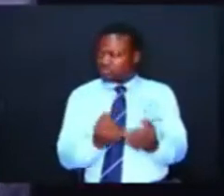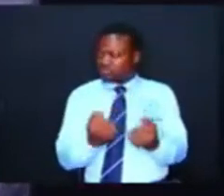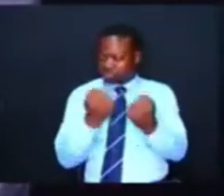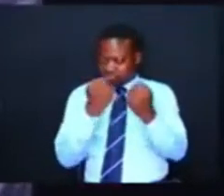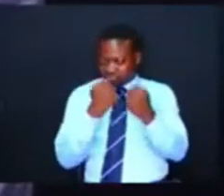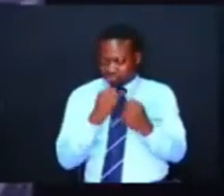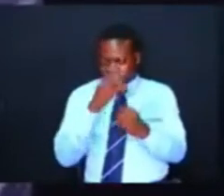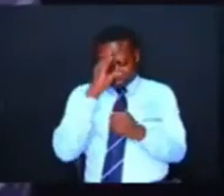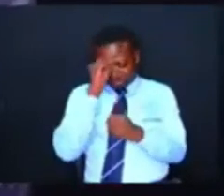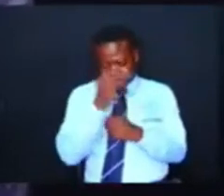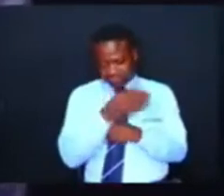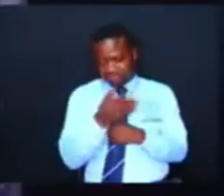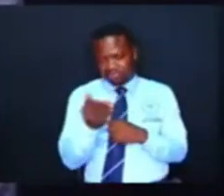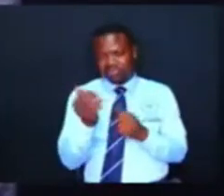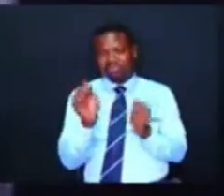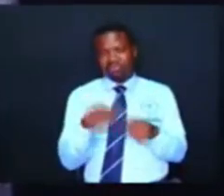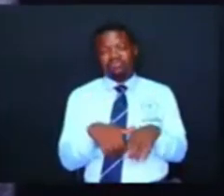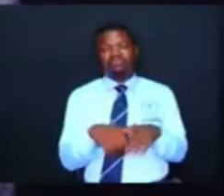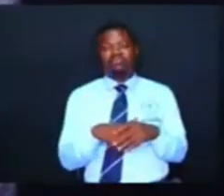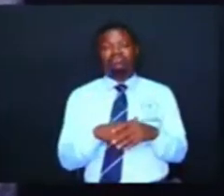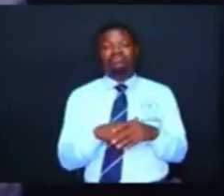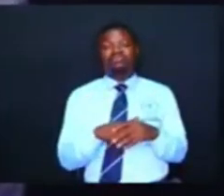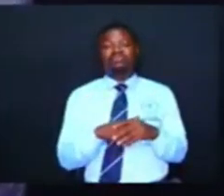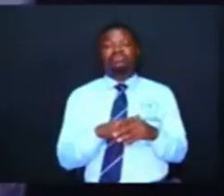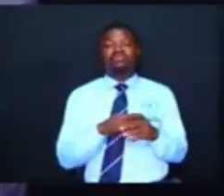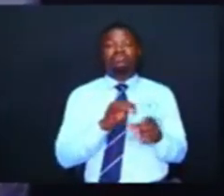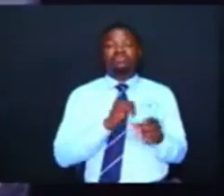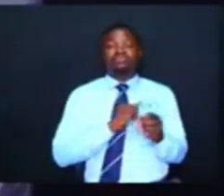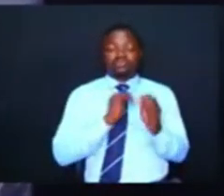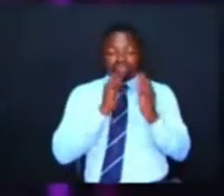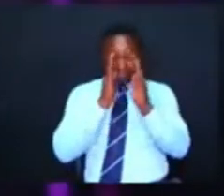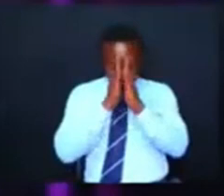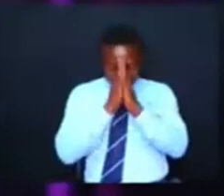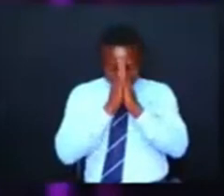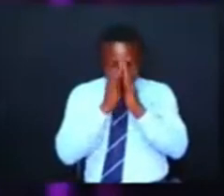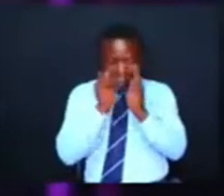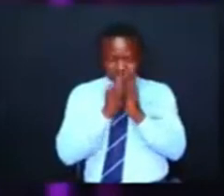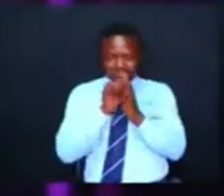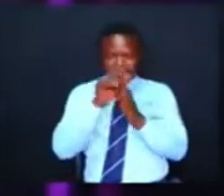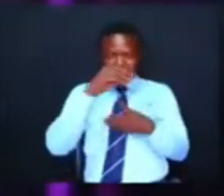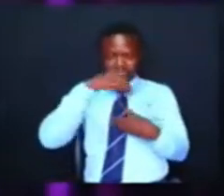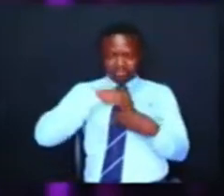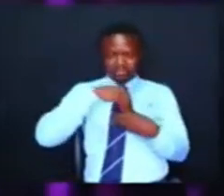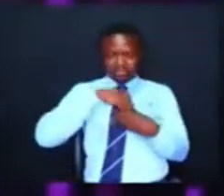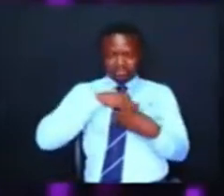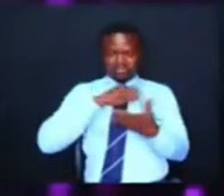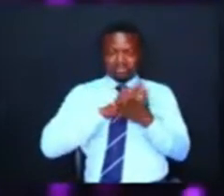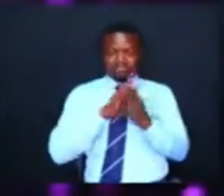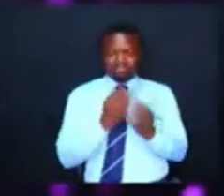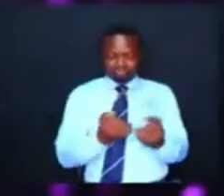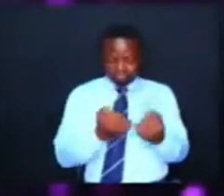stronger men. I pray that you be strong on the inside.